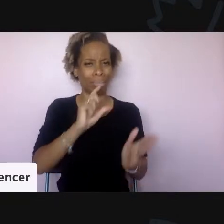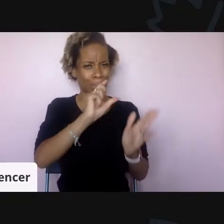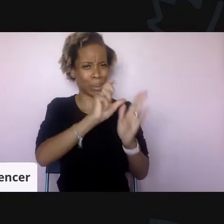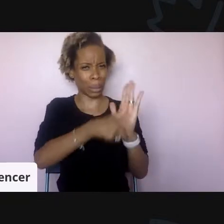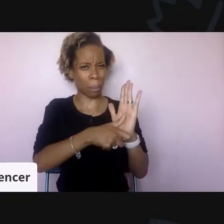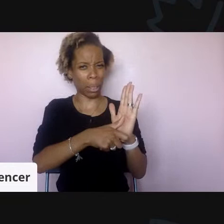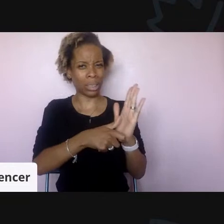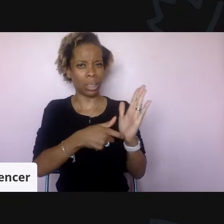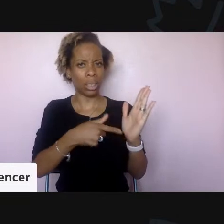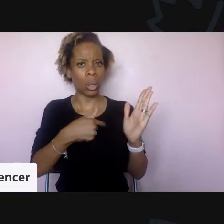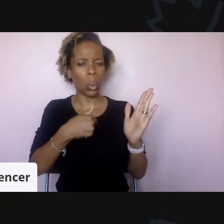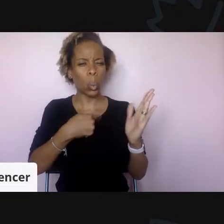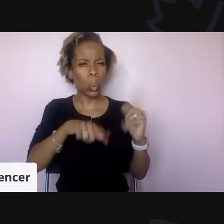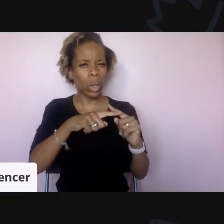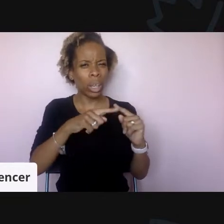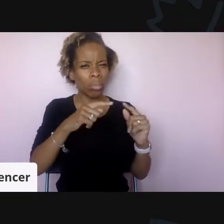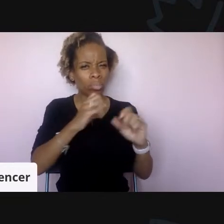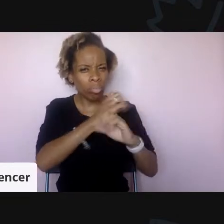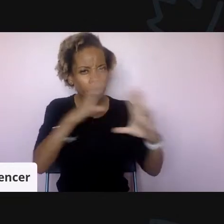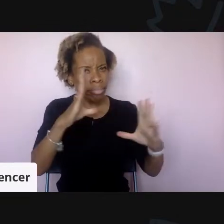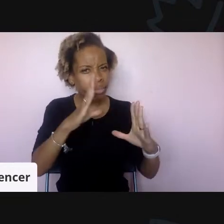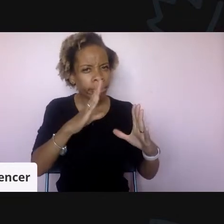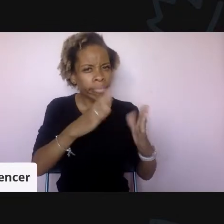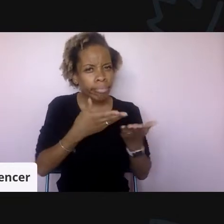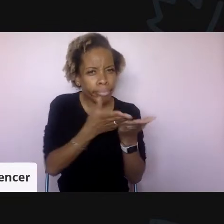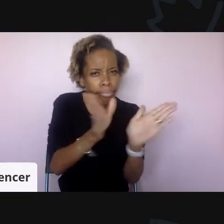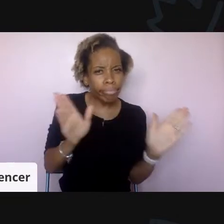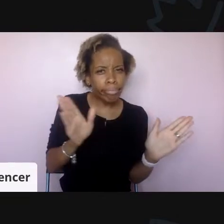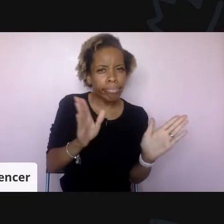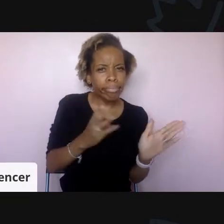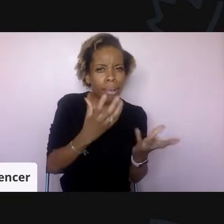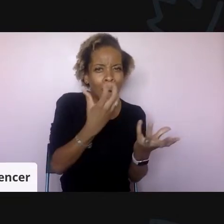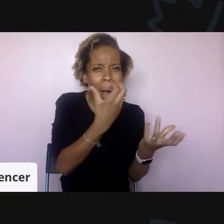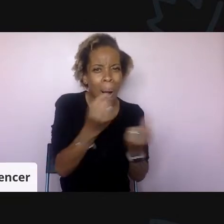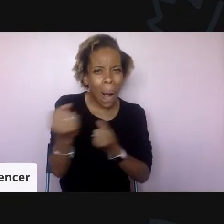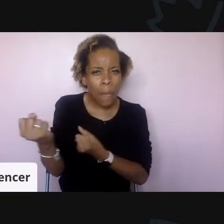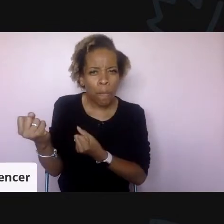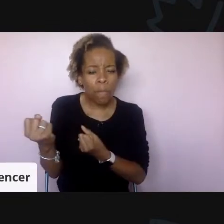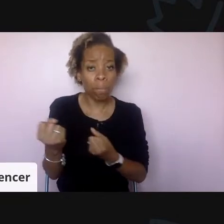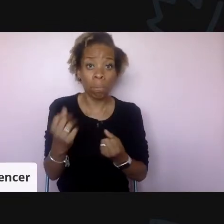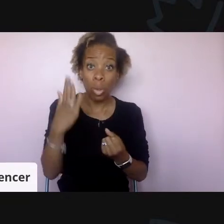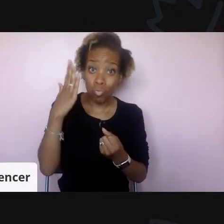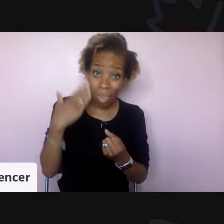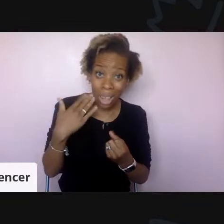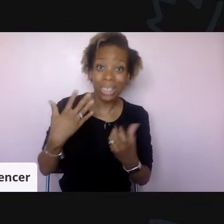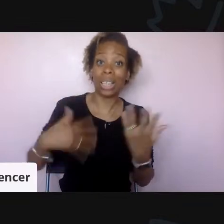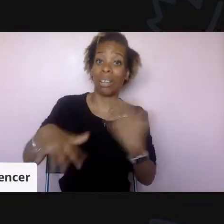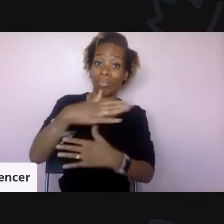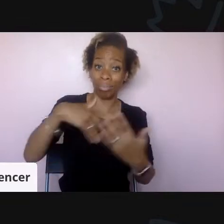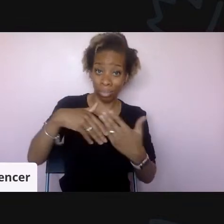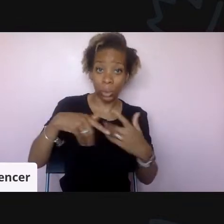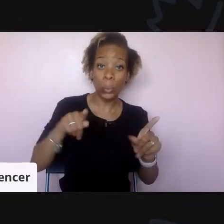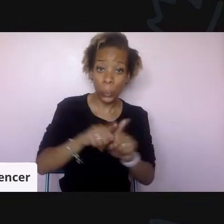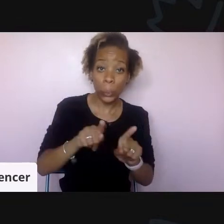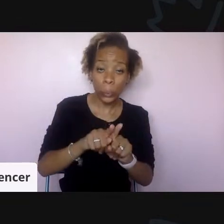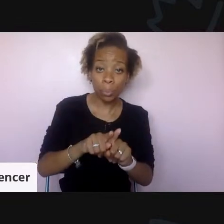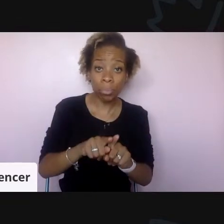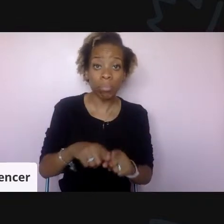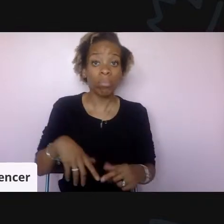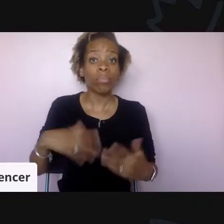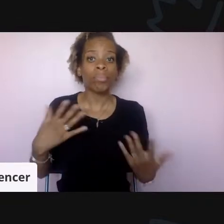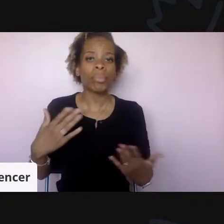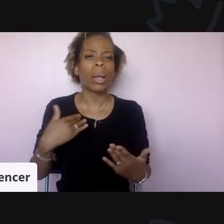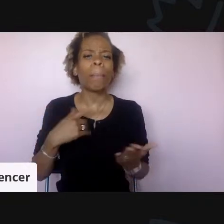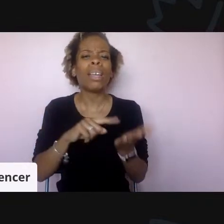actually use a lens to look at disability, then it has to have a racial lens as well. Whether it's a Black woman, I'm using Black women